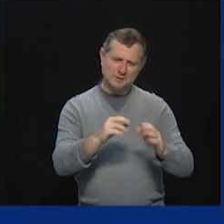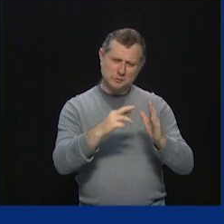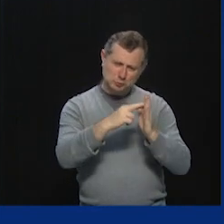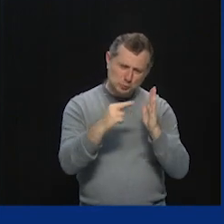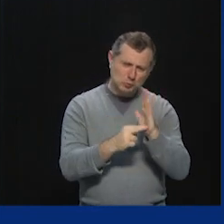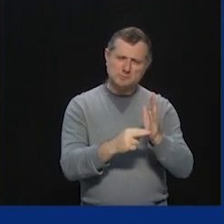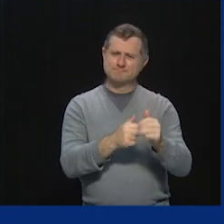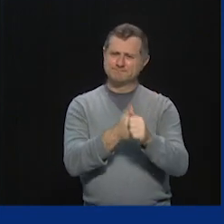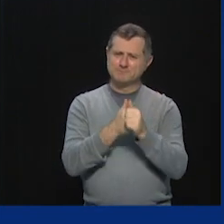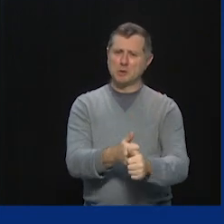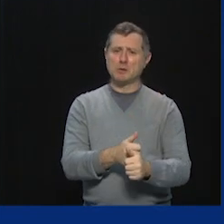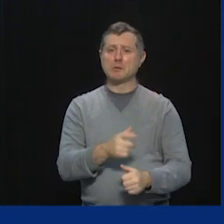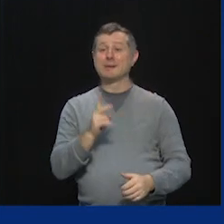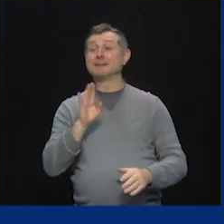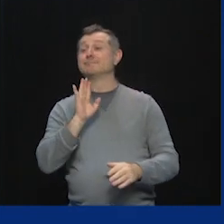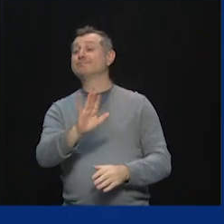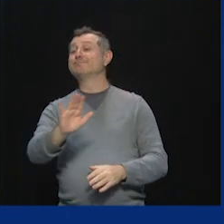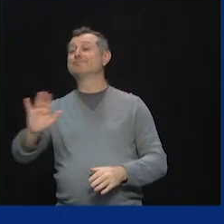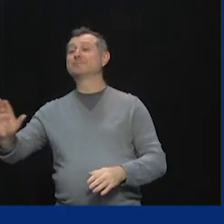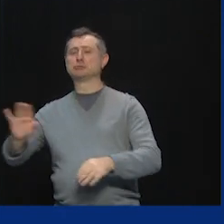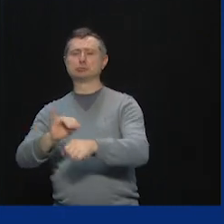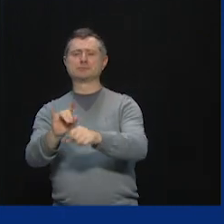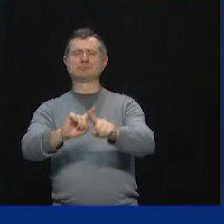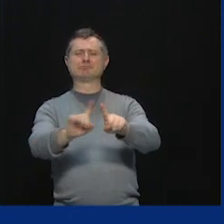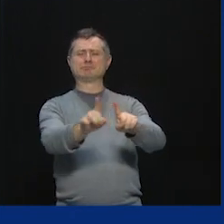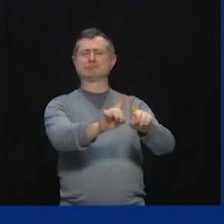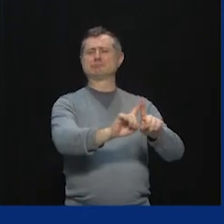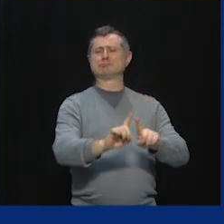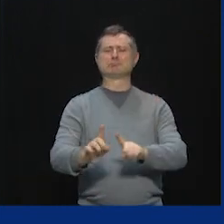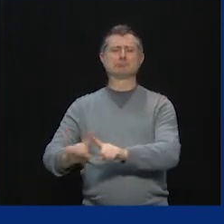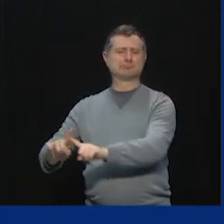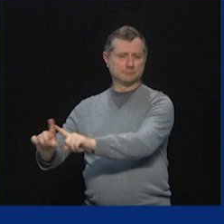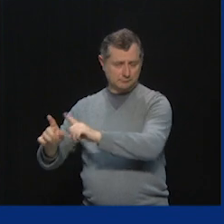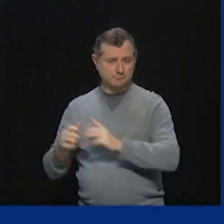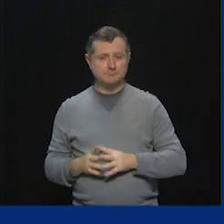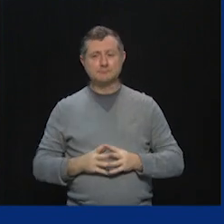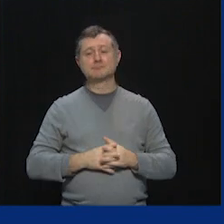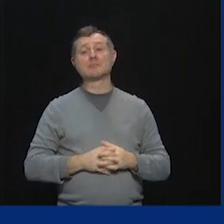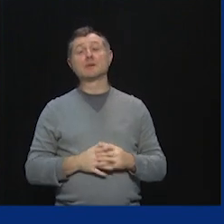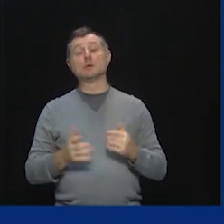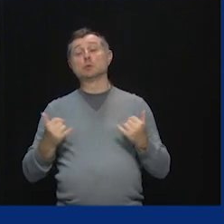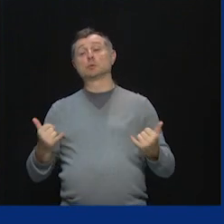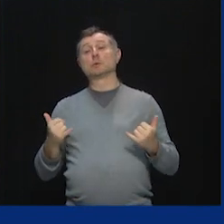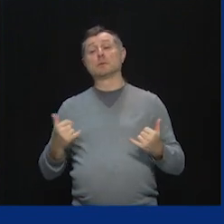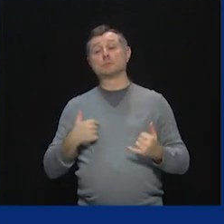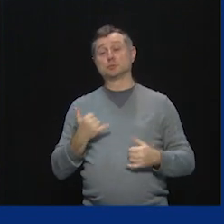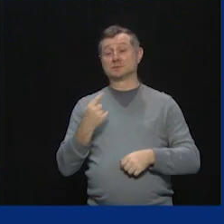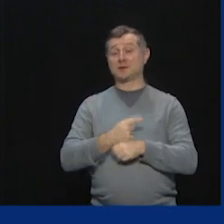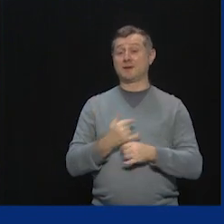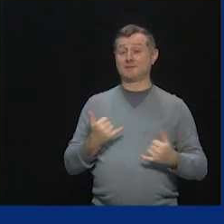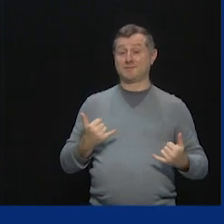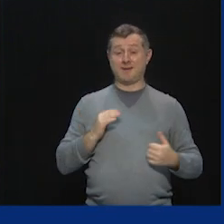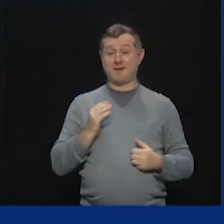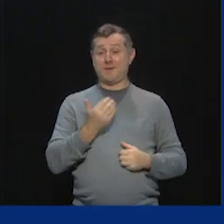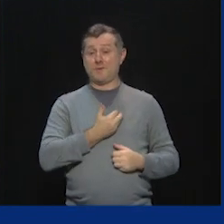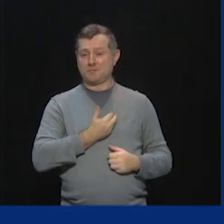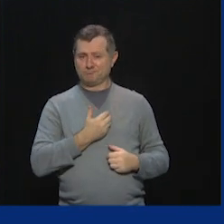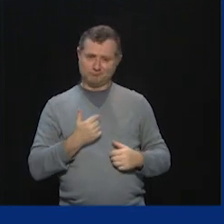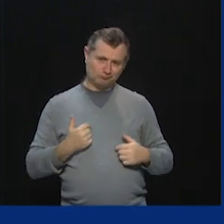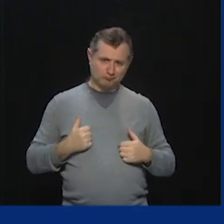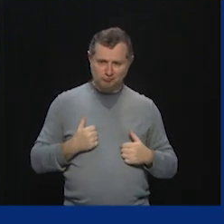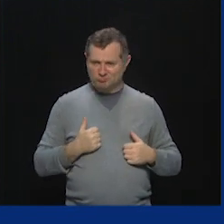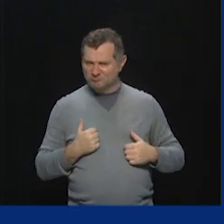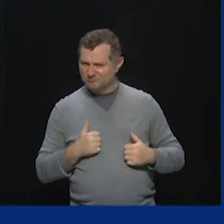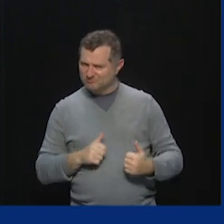industry. Today marks the beginning of our state's proactive approach to ensuring we are prepared in the wake of future diseases transmissible through